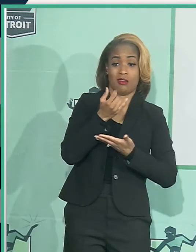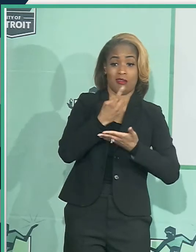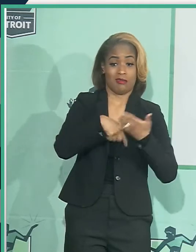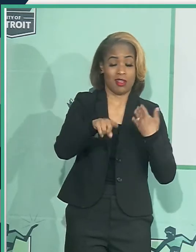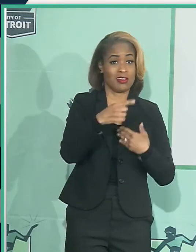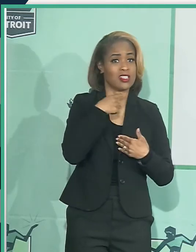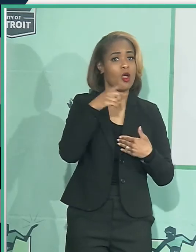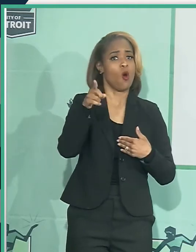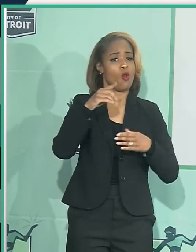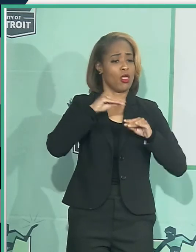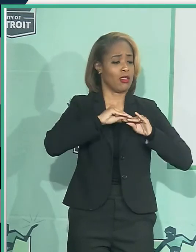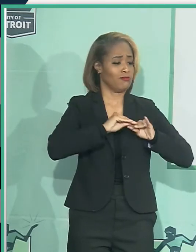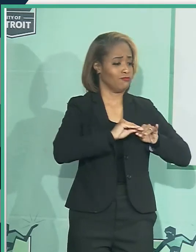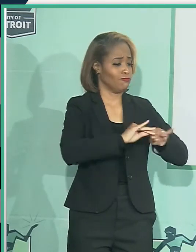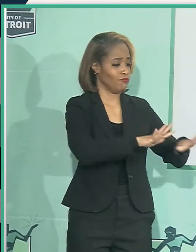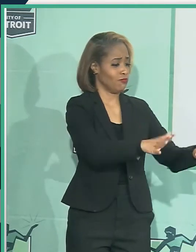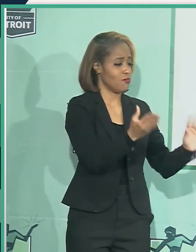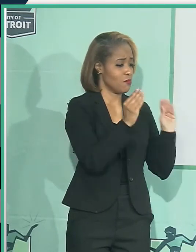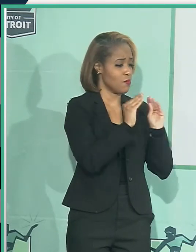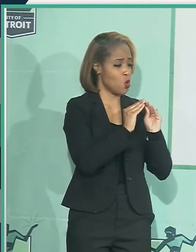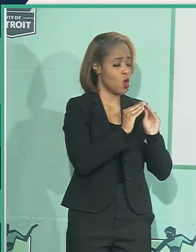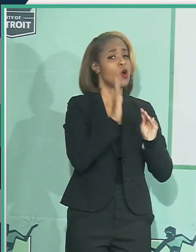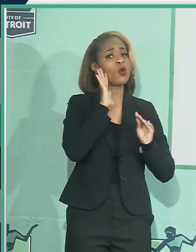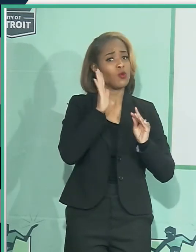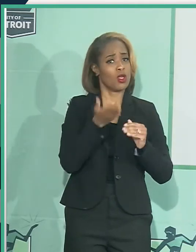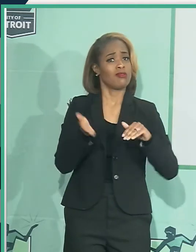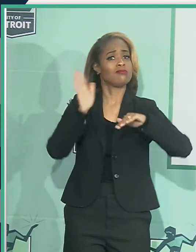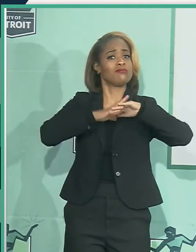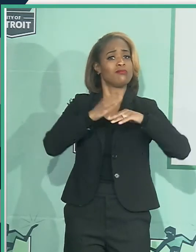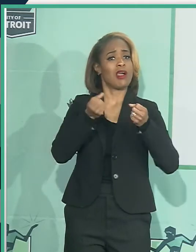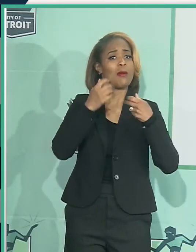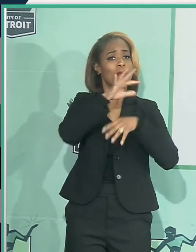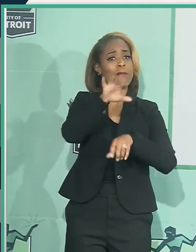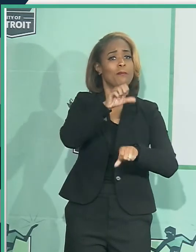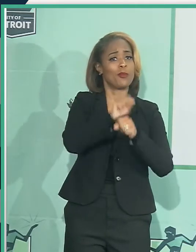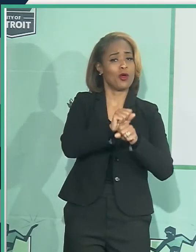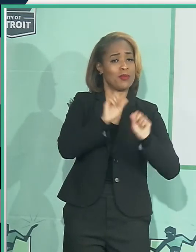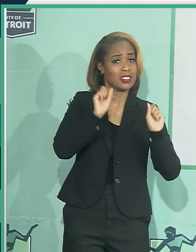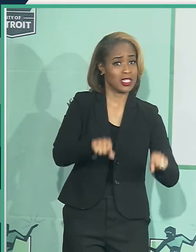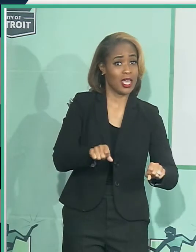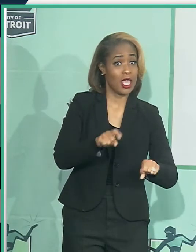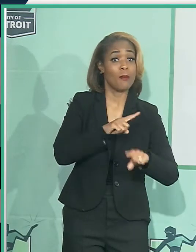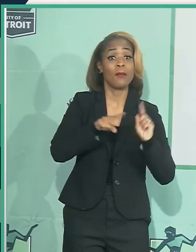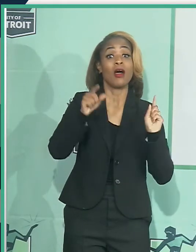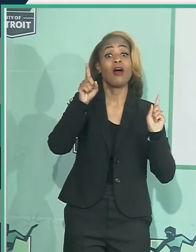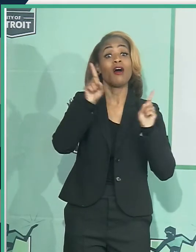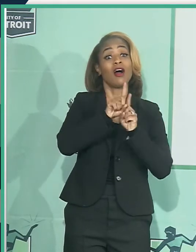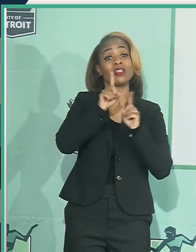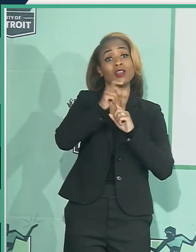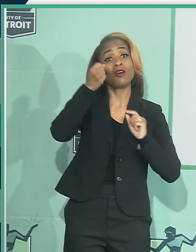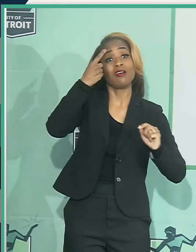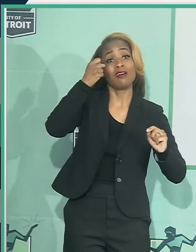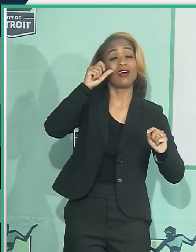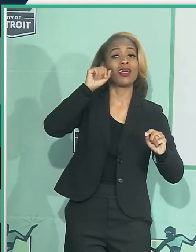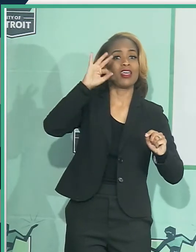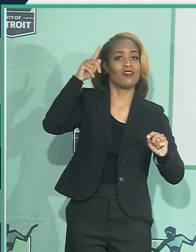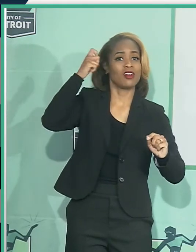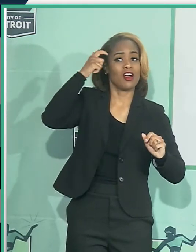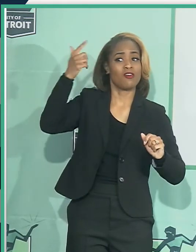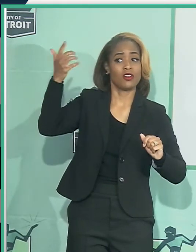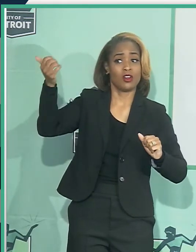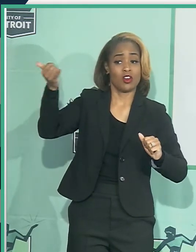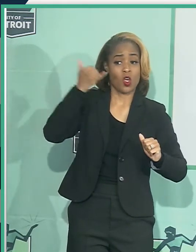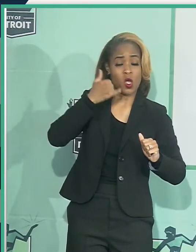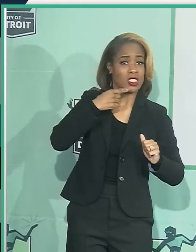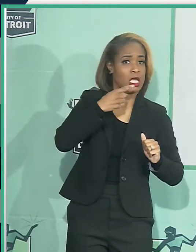has released more, we'll book 30,000 appointments. But if she calls up and says, next week's number just got slashed